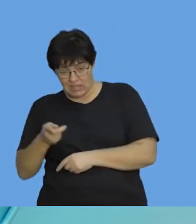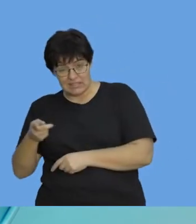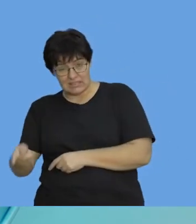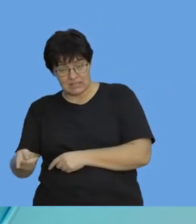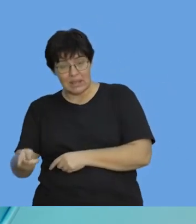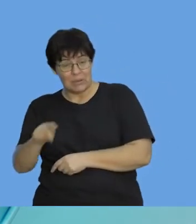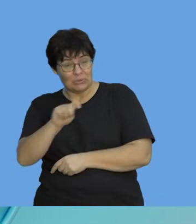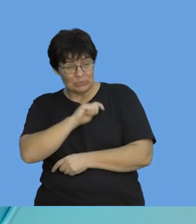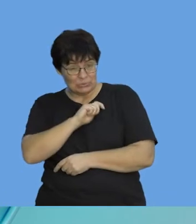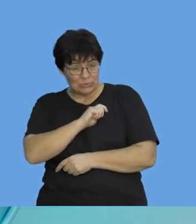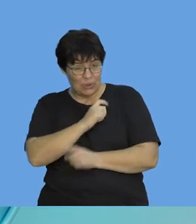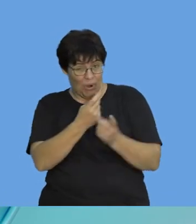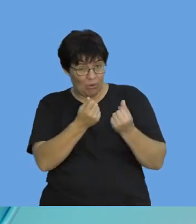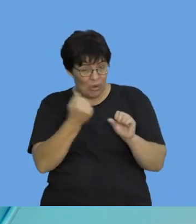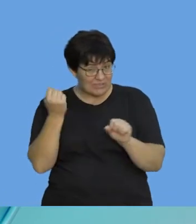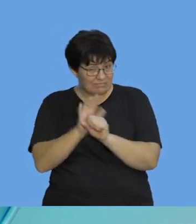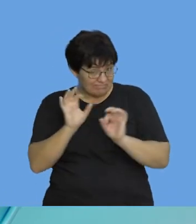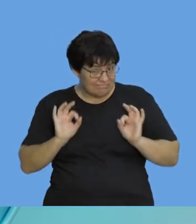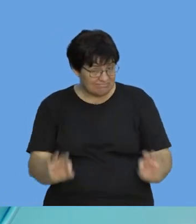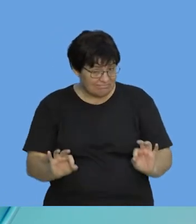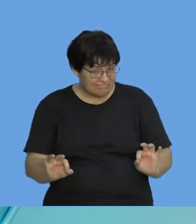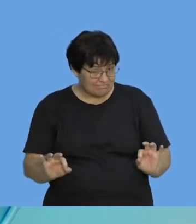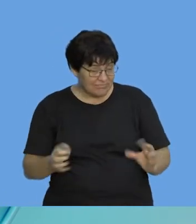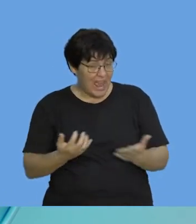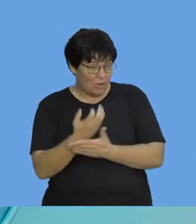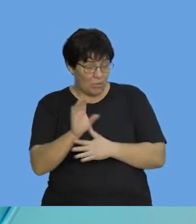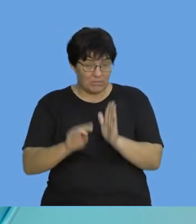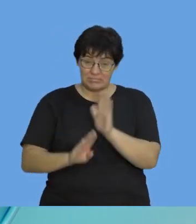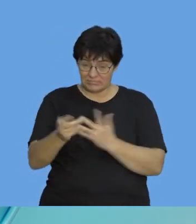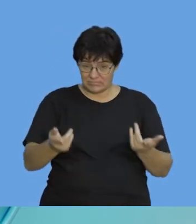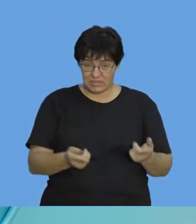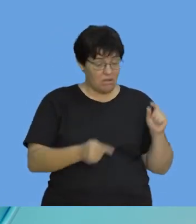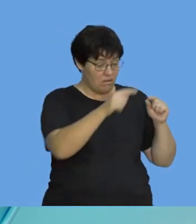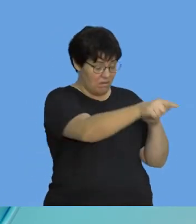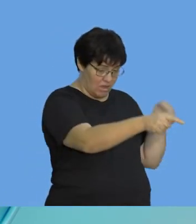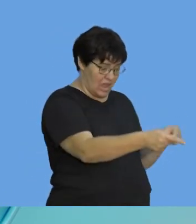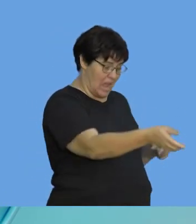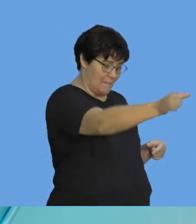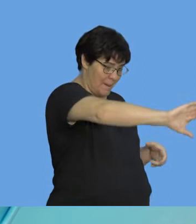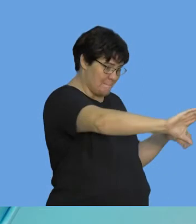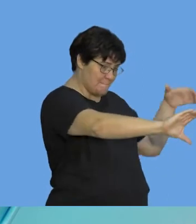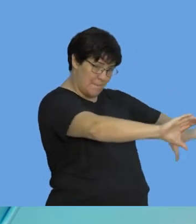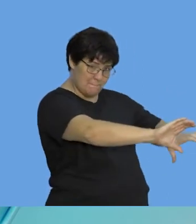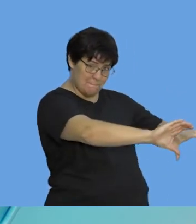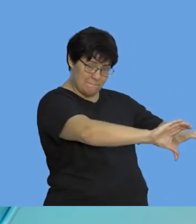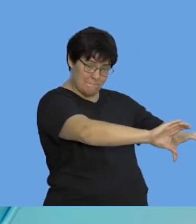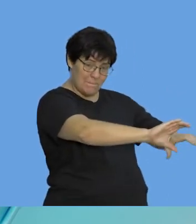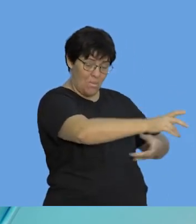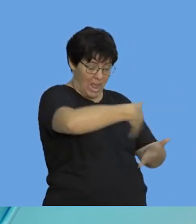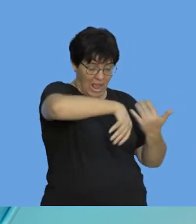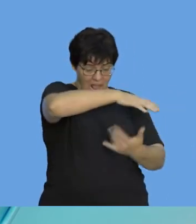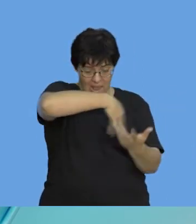determine, the percentage yield, which says, okay, this is what we produce, this is what we versus what we